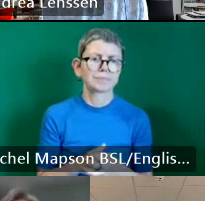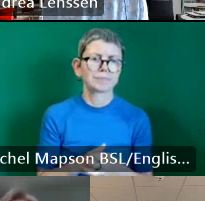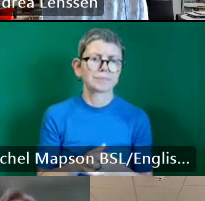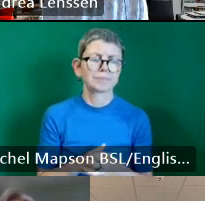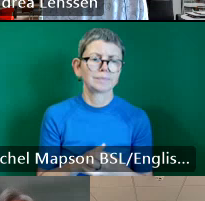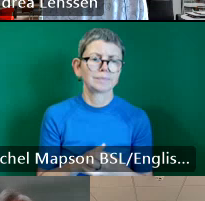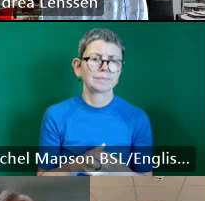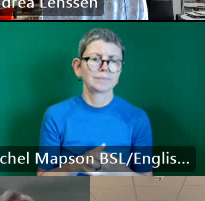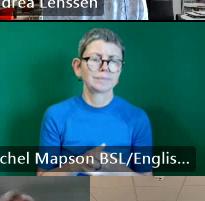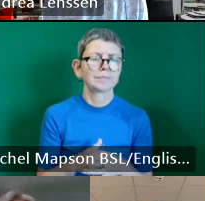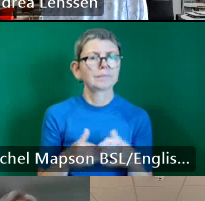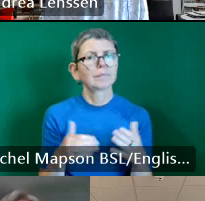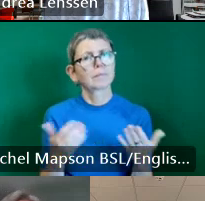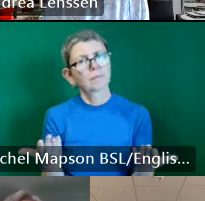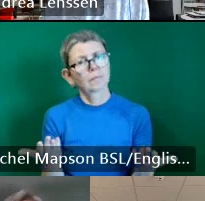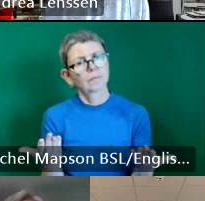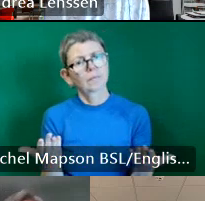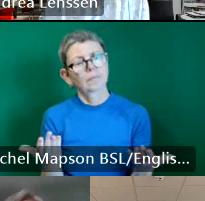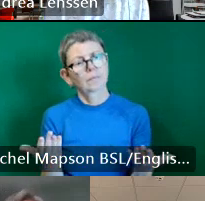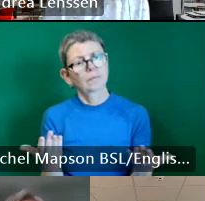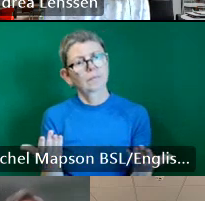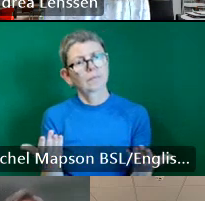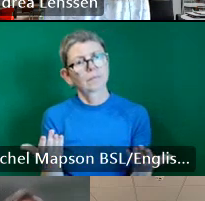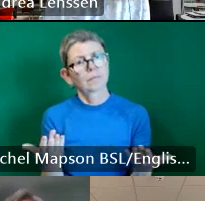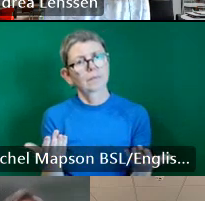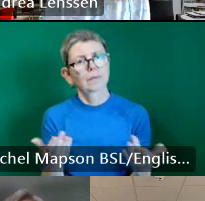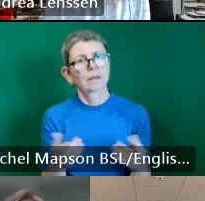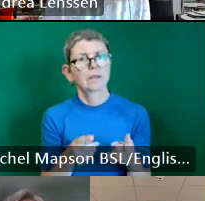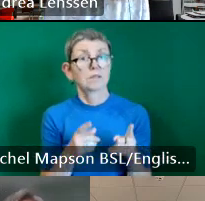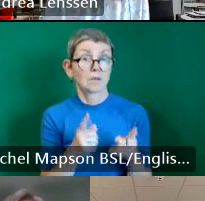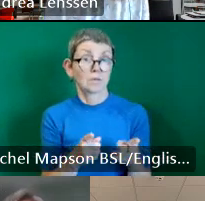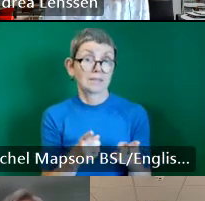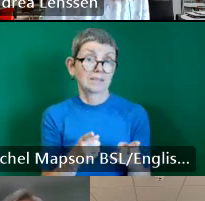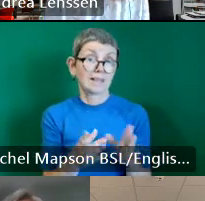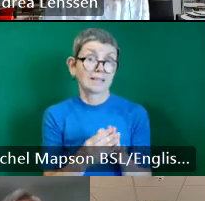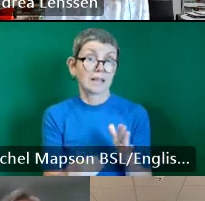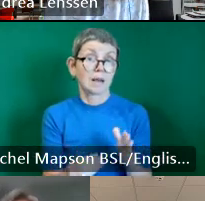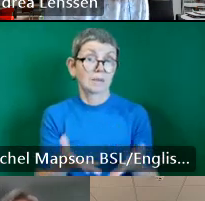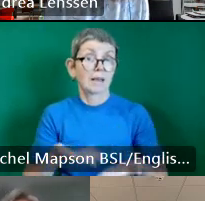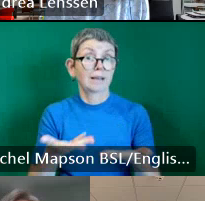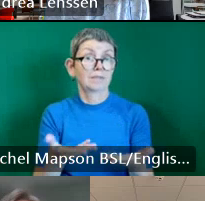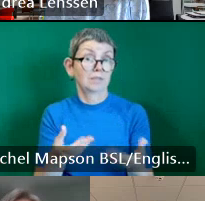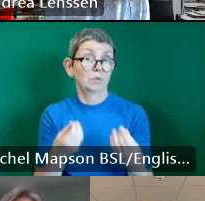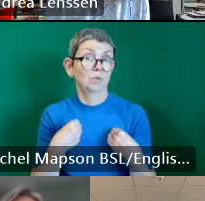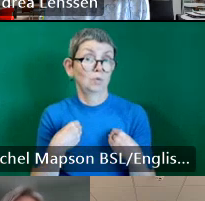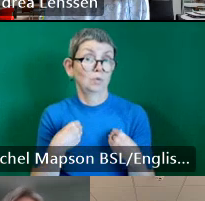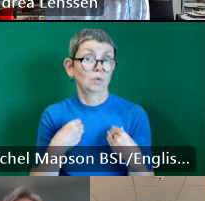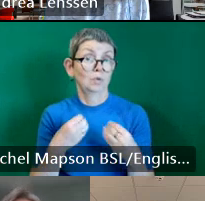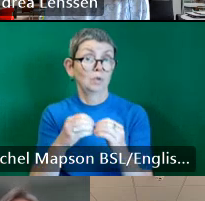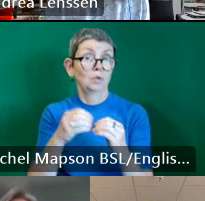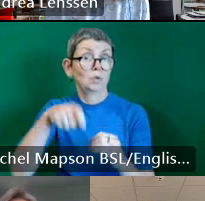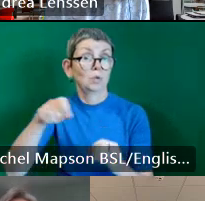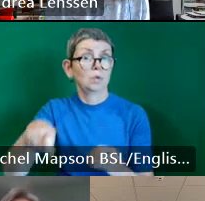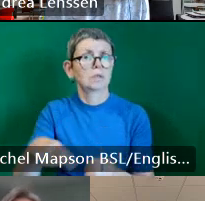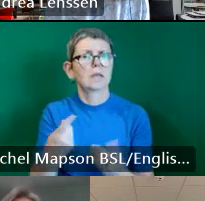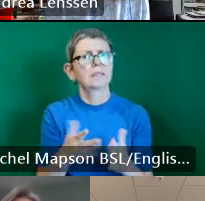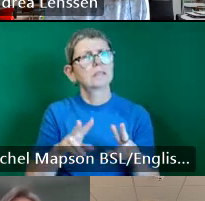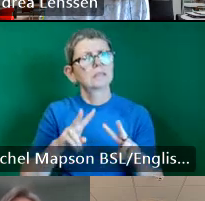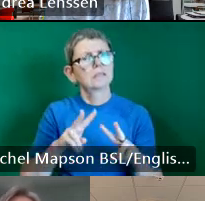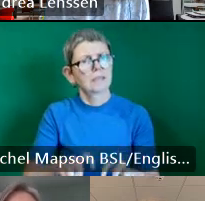So whether this is also an example I give to my students. There was a study. They had a father who was